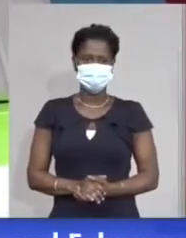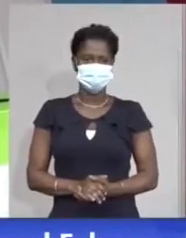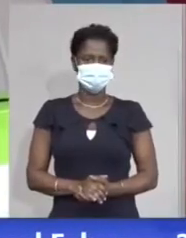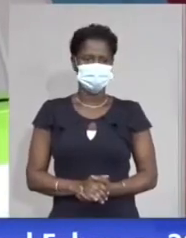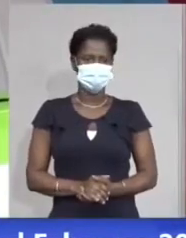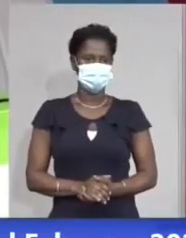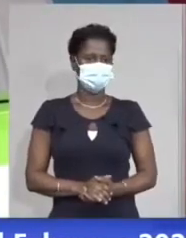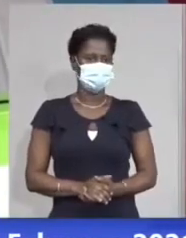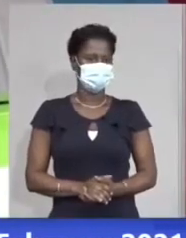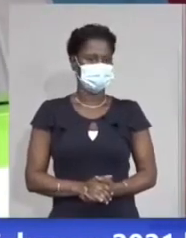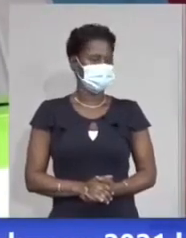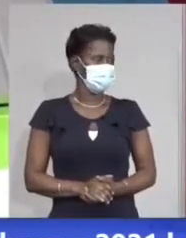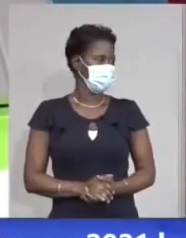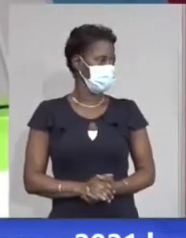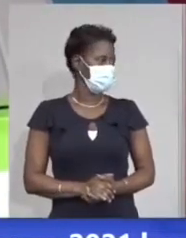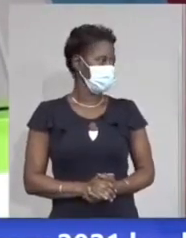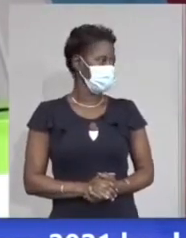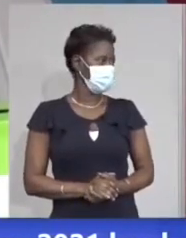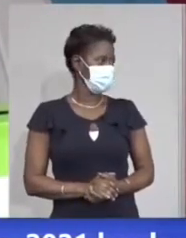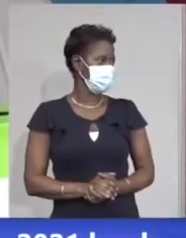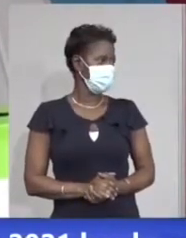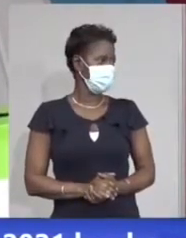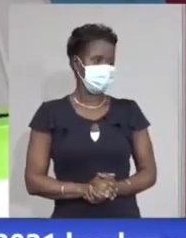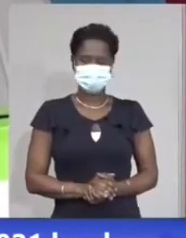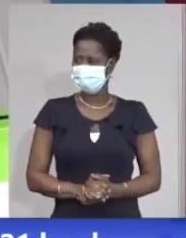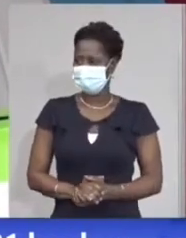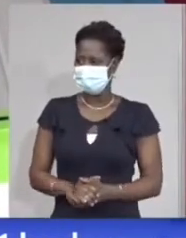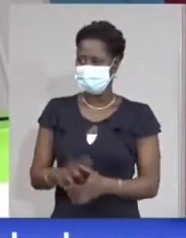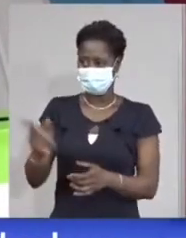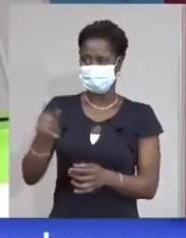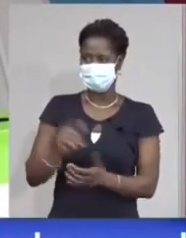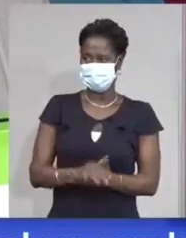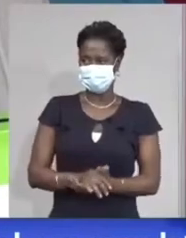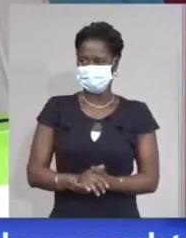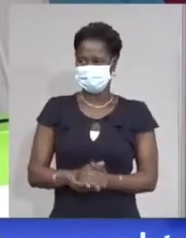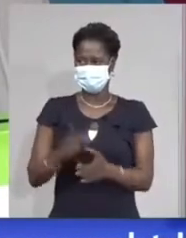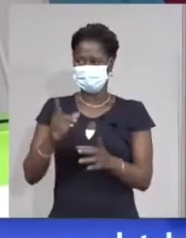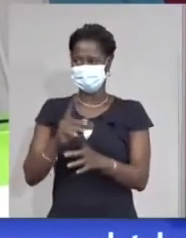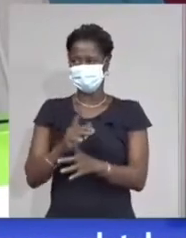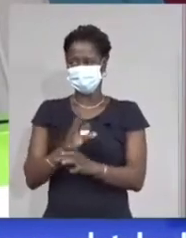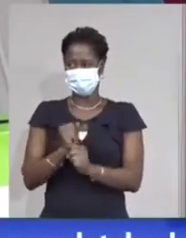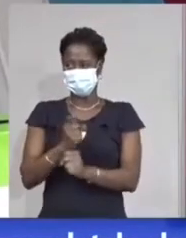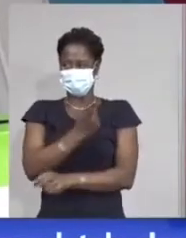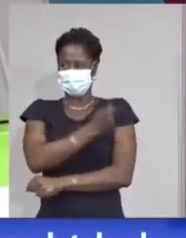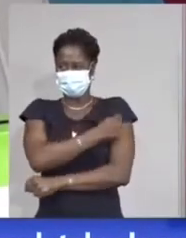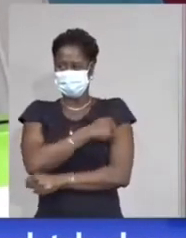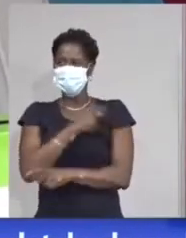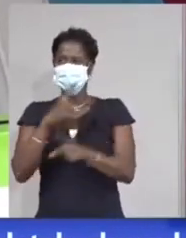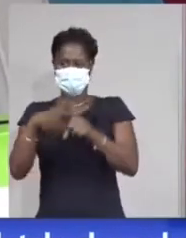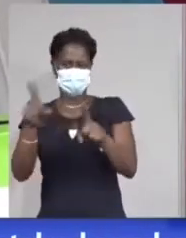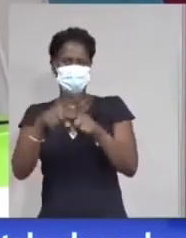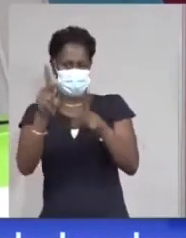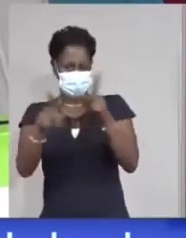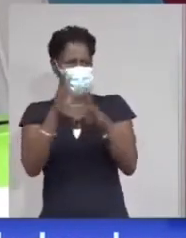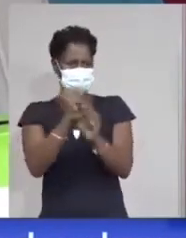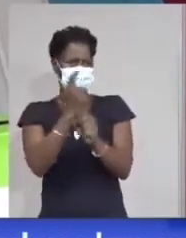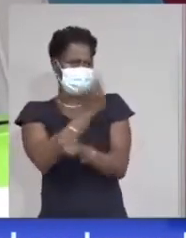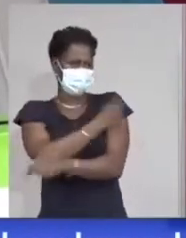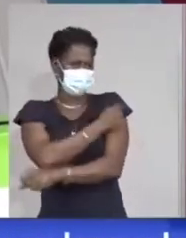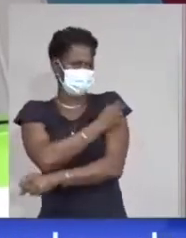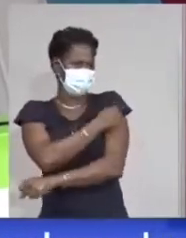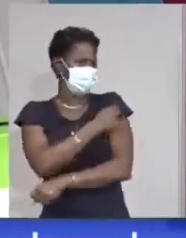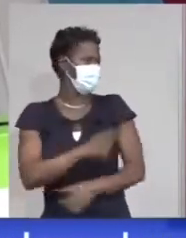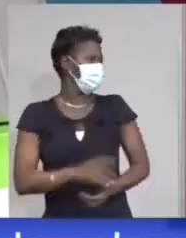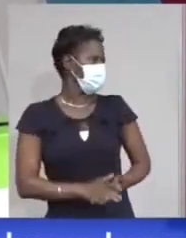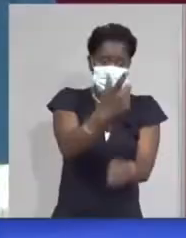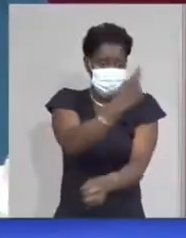the virus, but it will also reduce severe COVID-19 infection, hospitalization, and death. The AstraZeneca vaccine